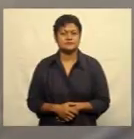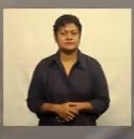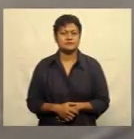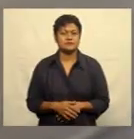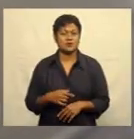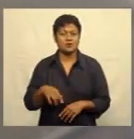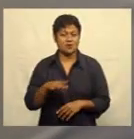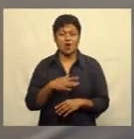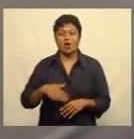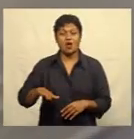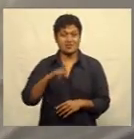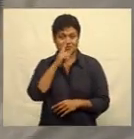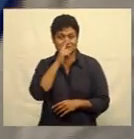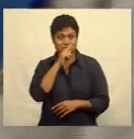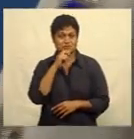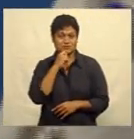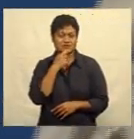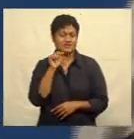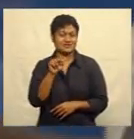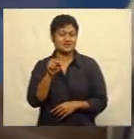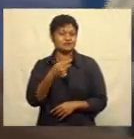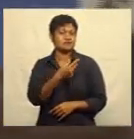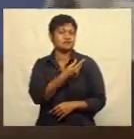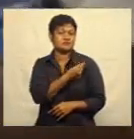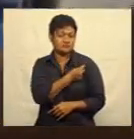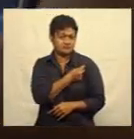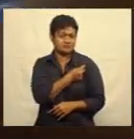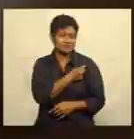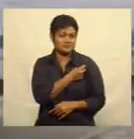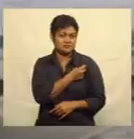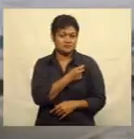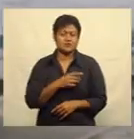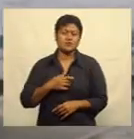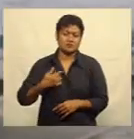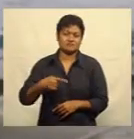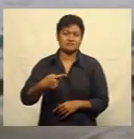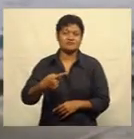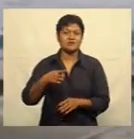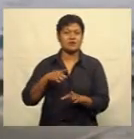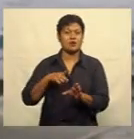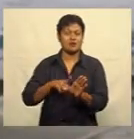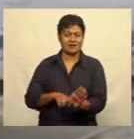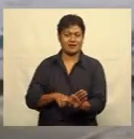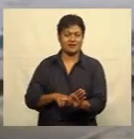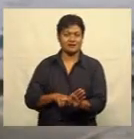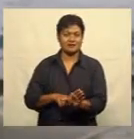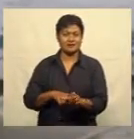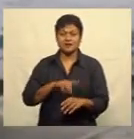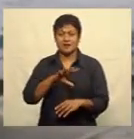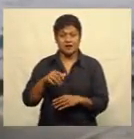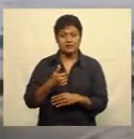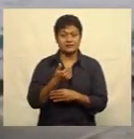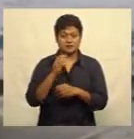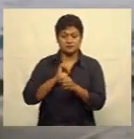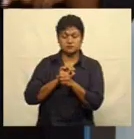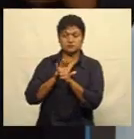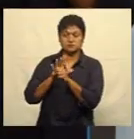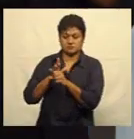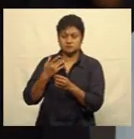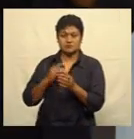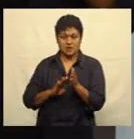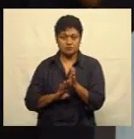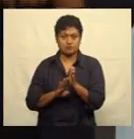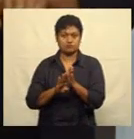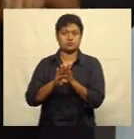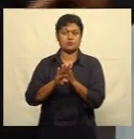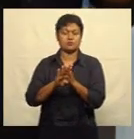need to vaccinate. It just will roll out over the whole year. The daily tests for COVID-19 has also increased. Currently,